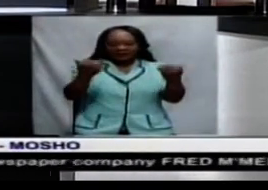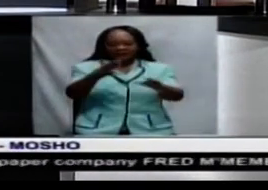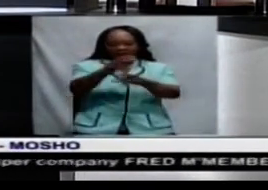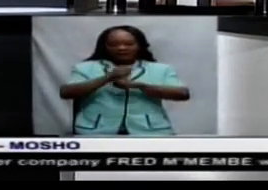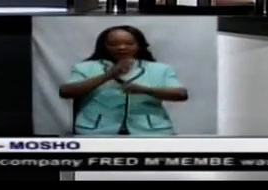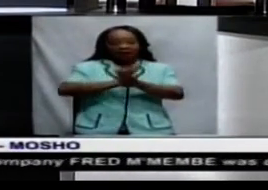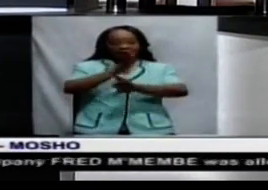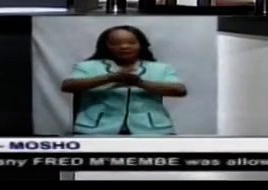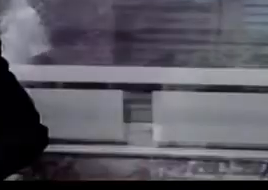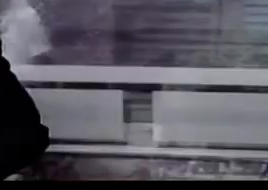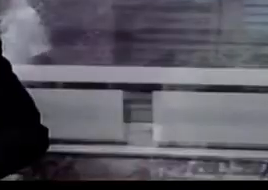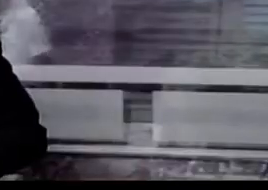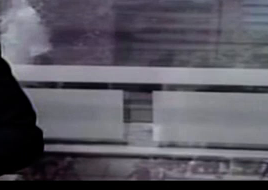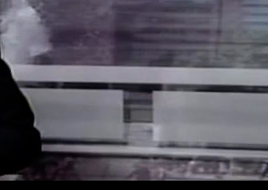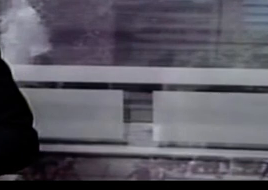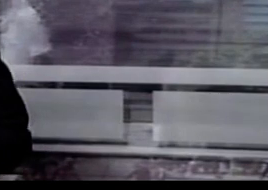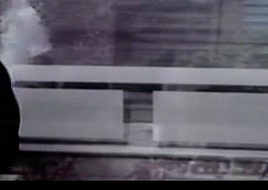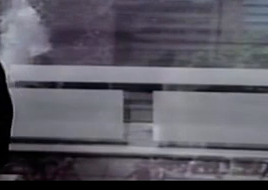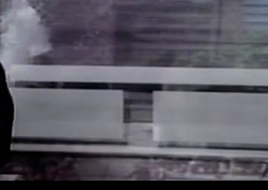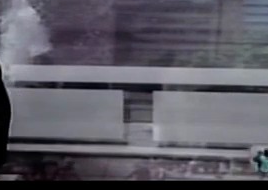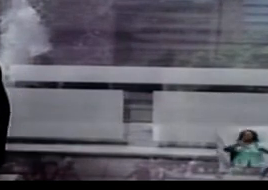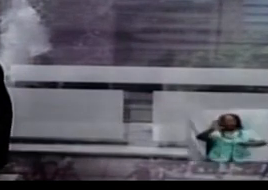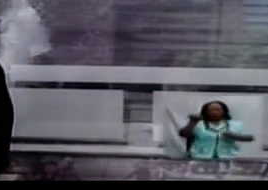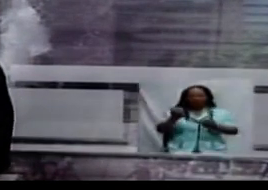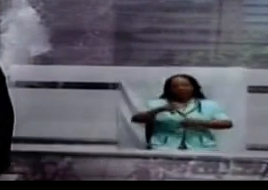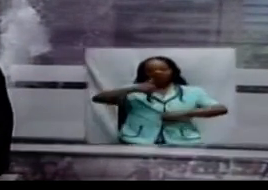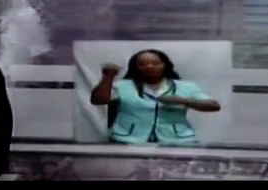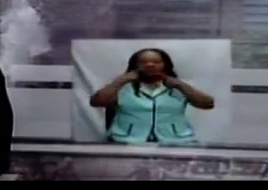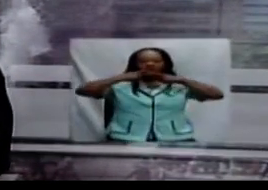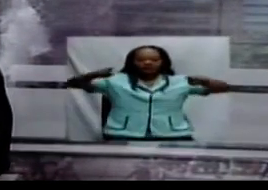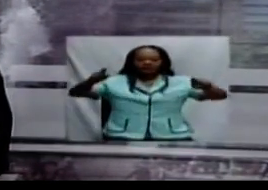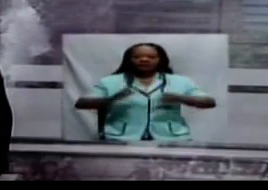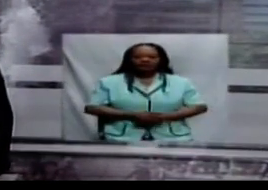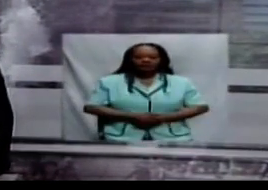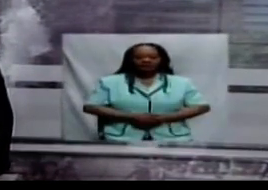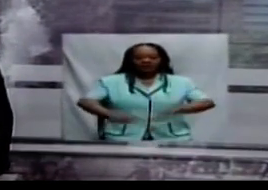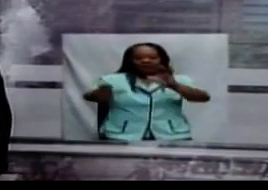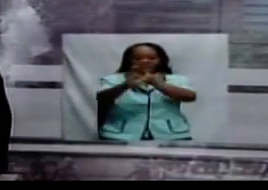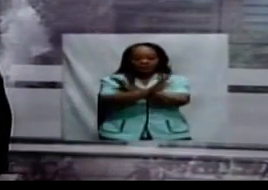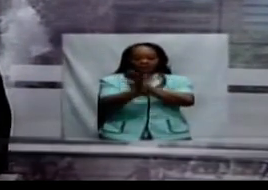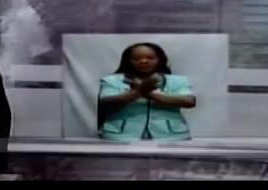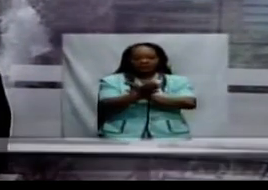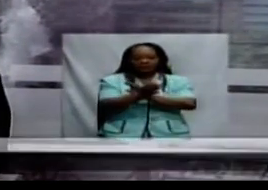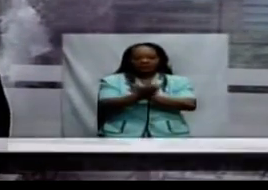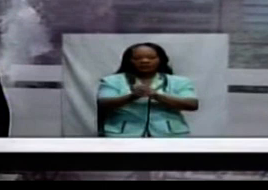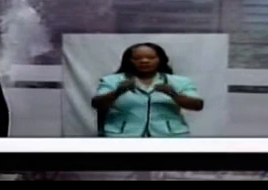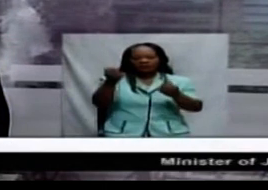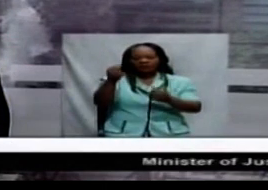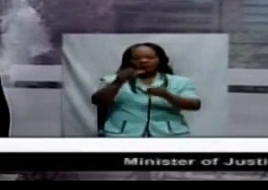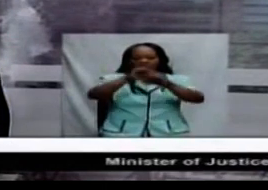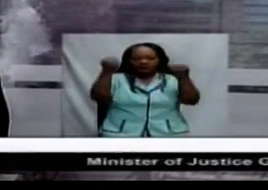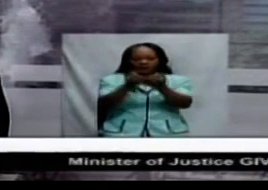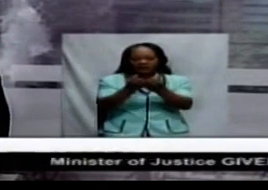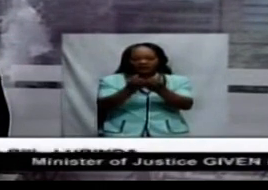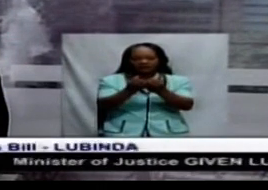after this break. Welcome back, and now for the rest of the news. The Zambia Pediatric Association, ZPA,